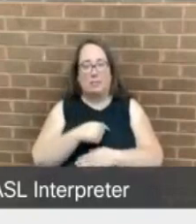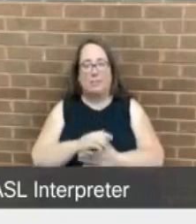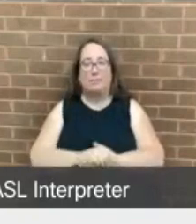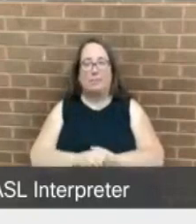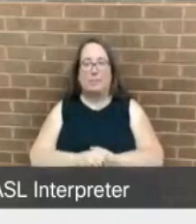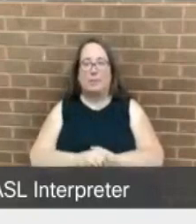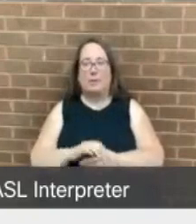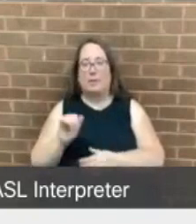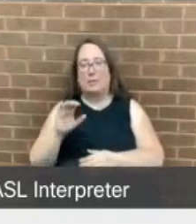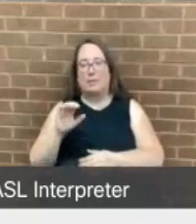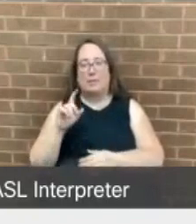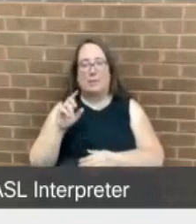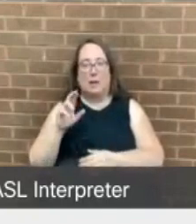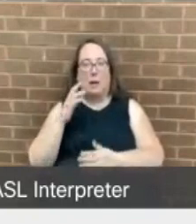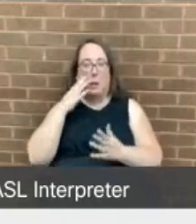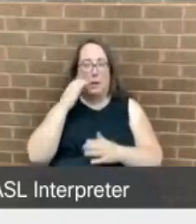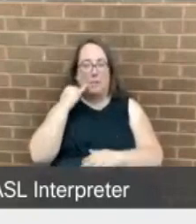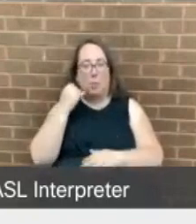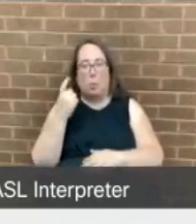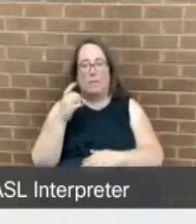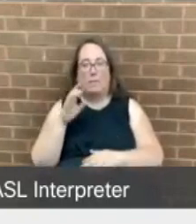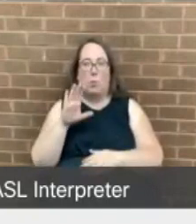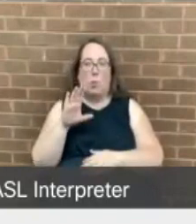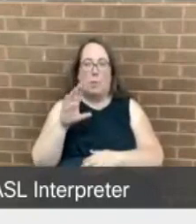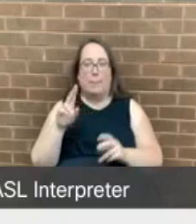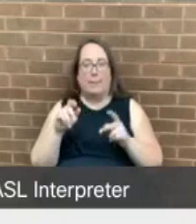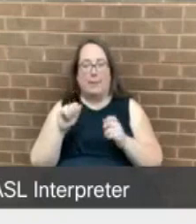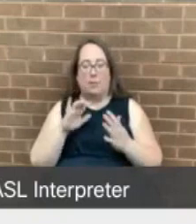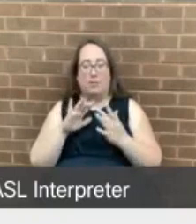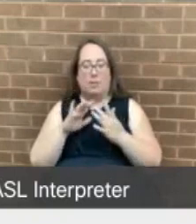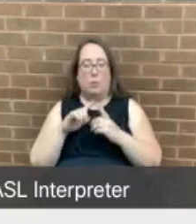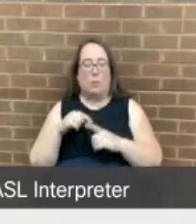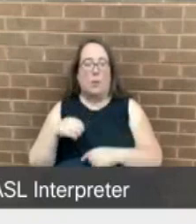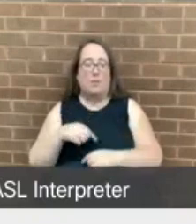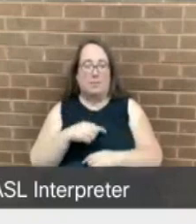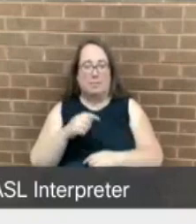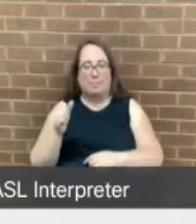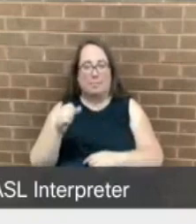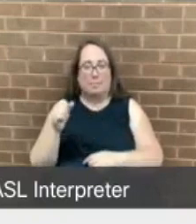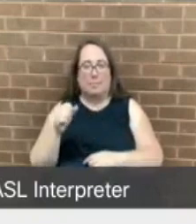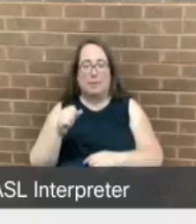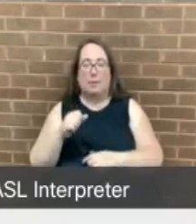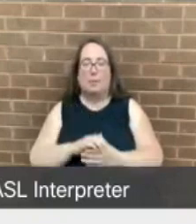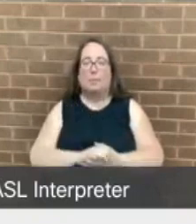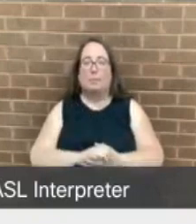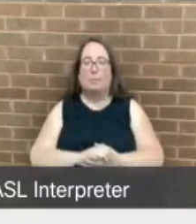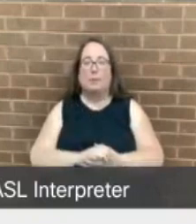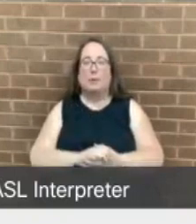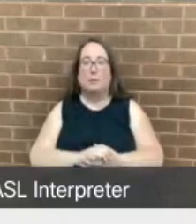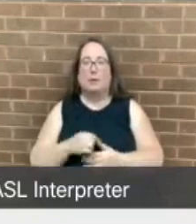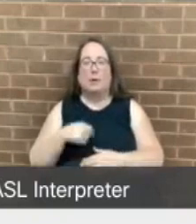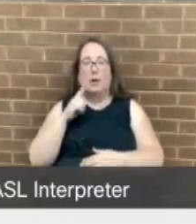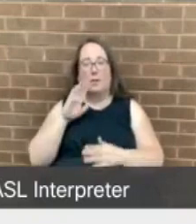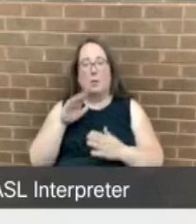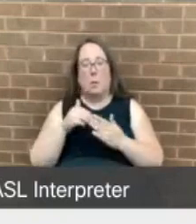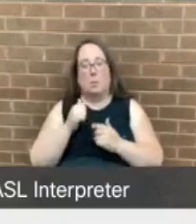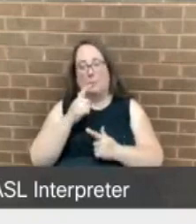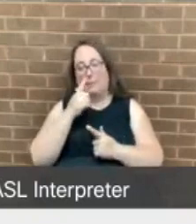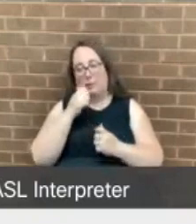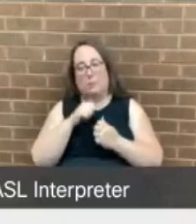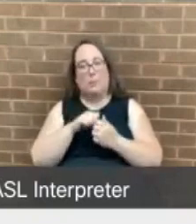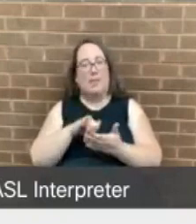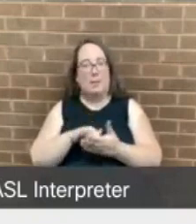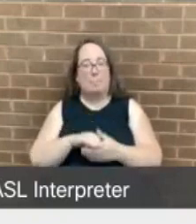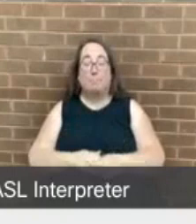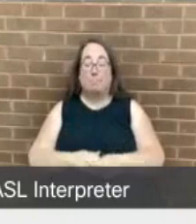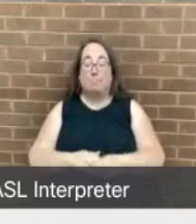Secretary Slater, I don't know if one of your, if your people can reach out to us. Sure. Set up a time, I think the entire delegation would be interested in that. Great,